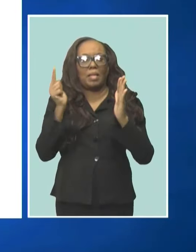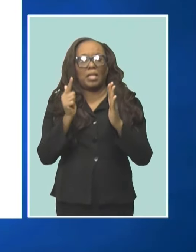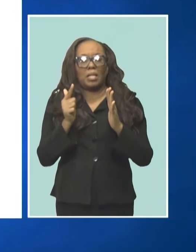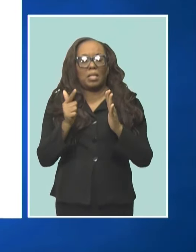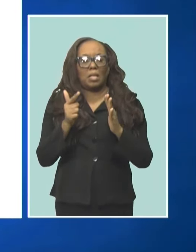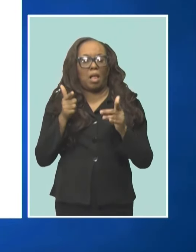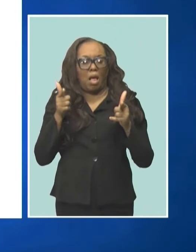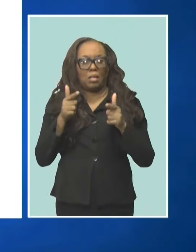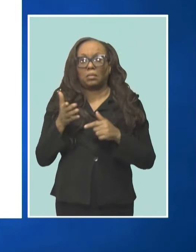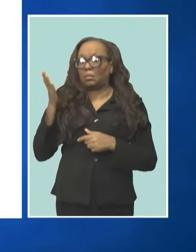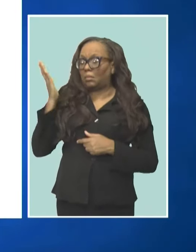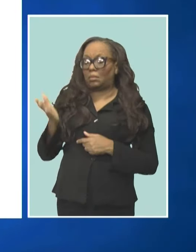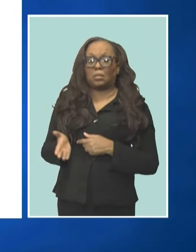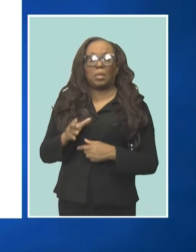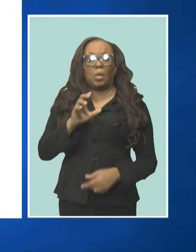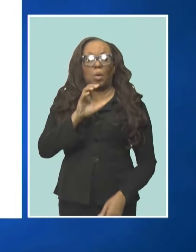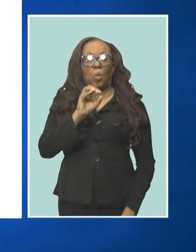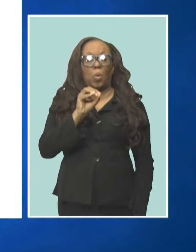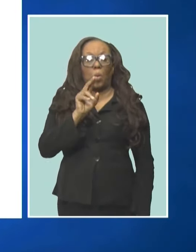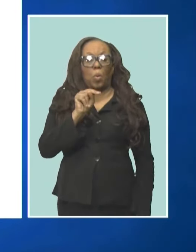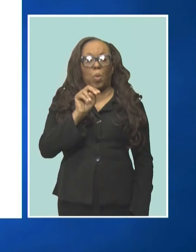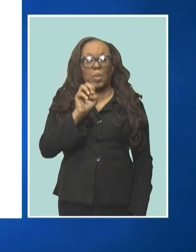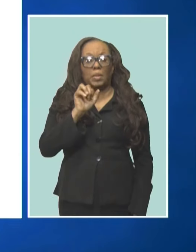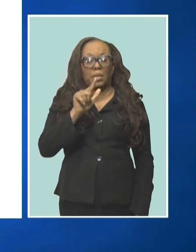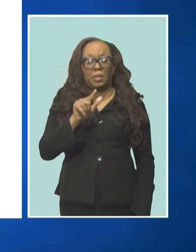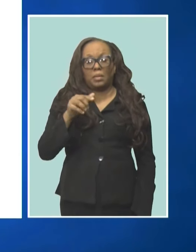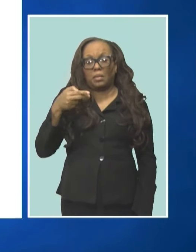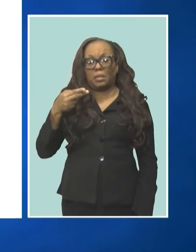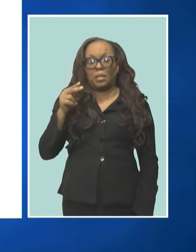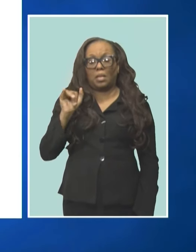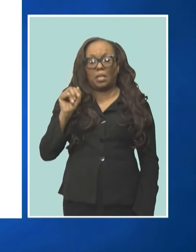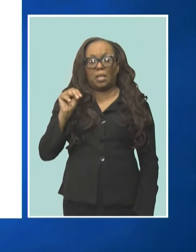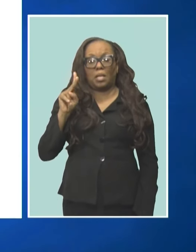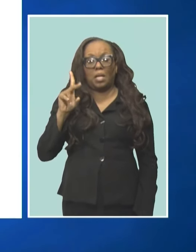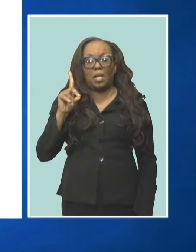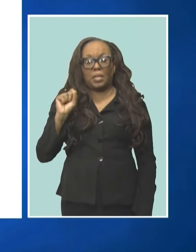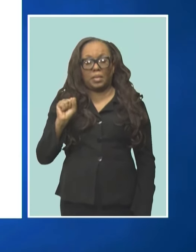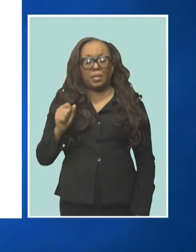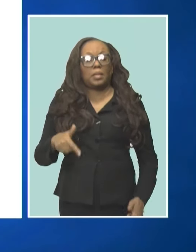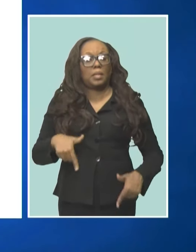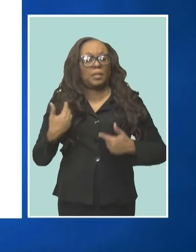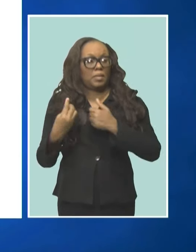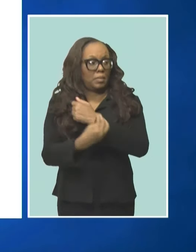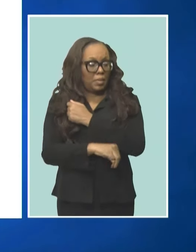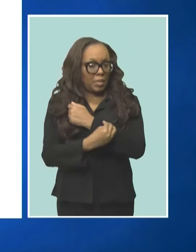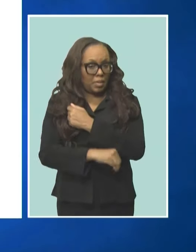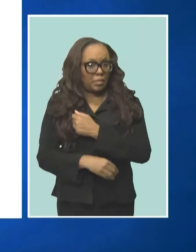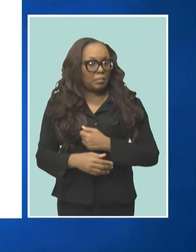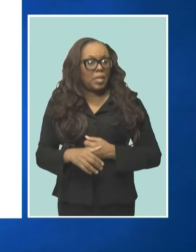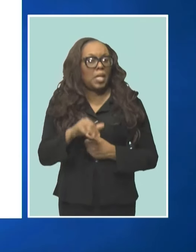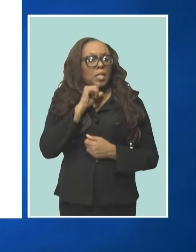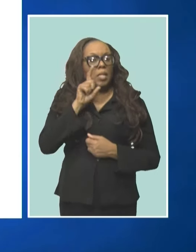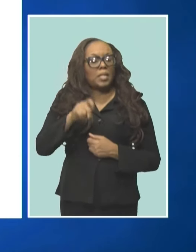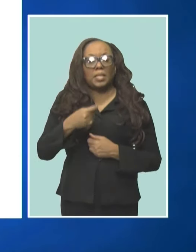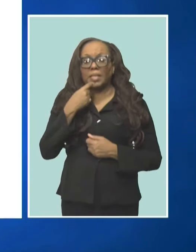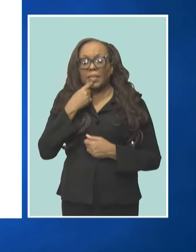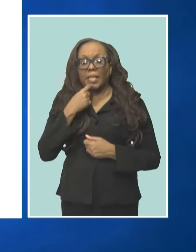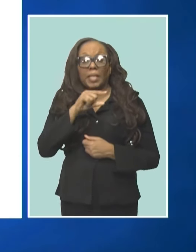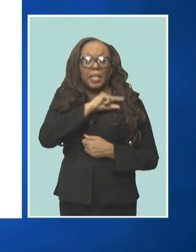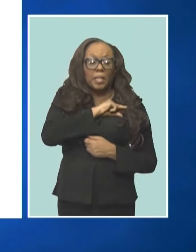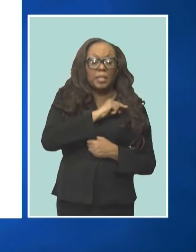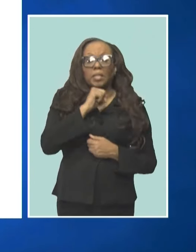Clavis Nile Hines of Howells Crossroads, St. Michael. Hines was not required to plead to having the gun and one